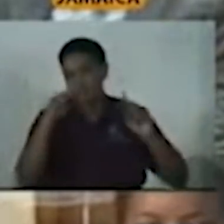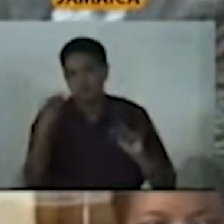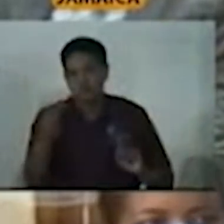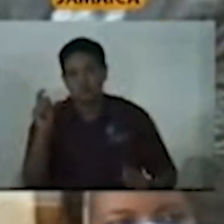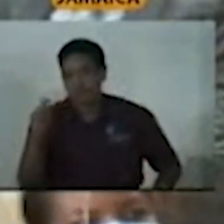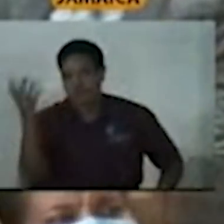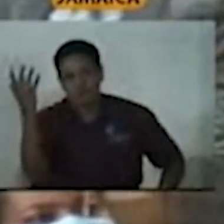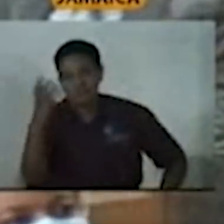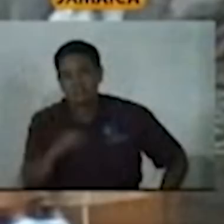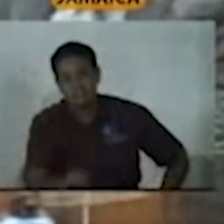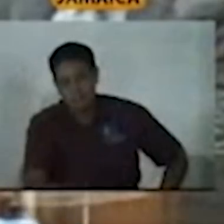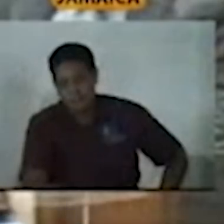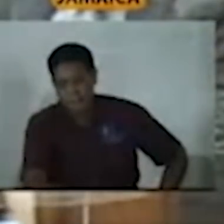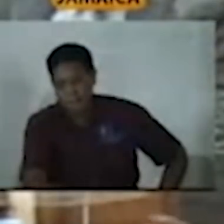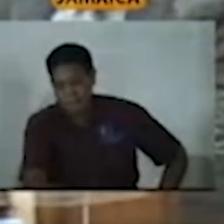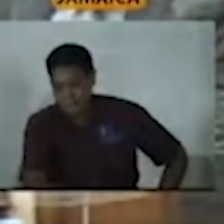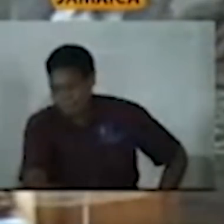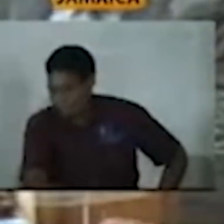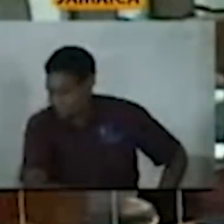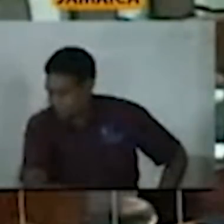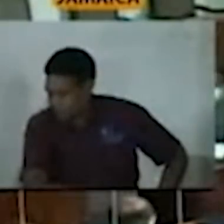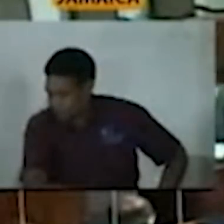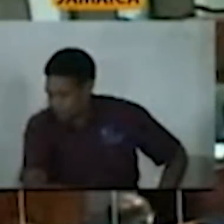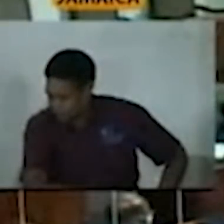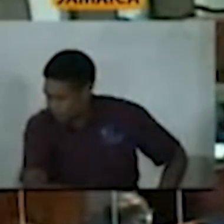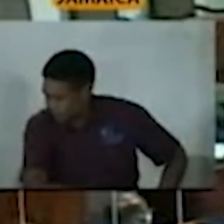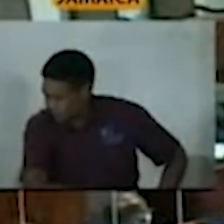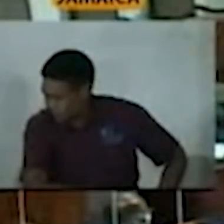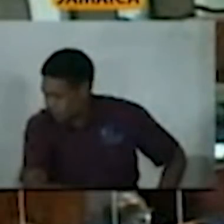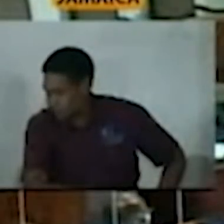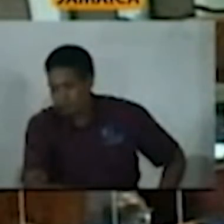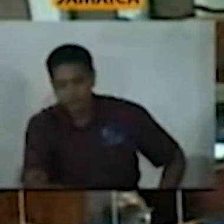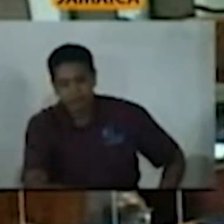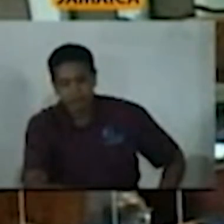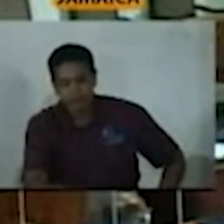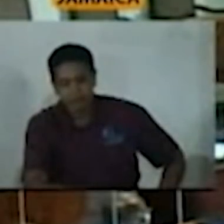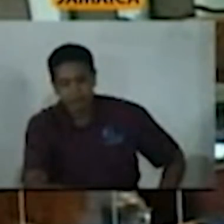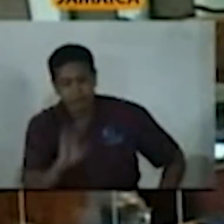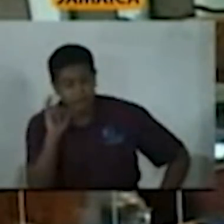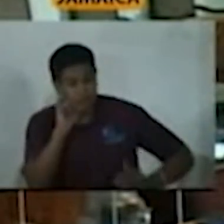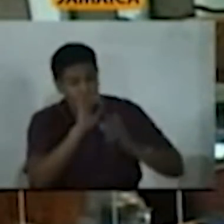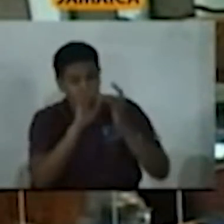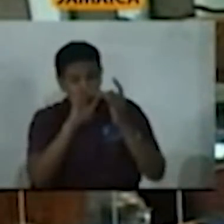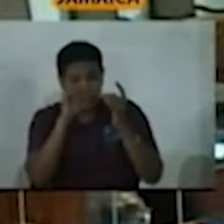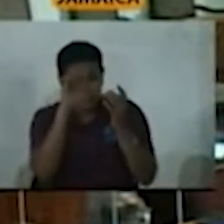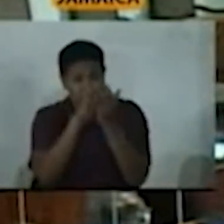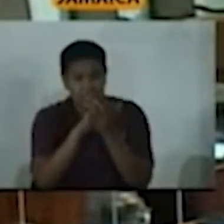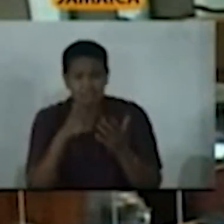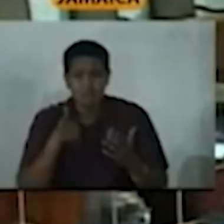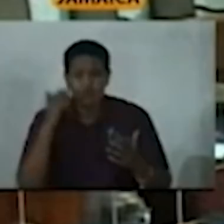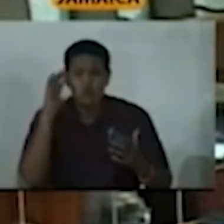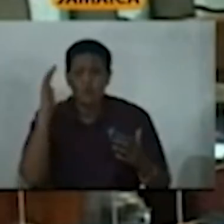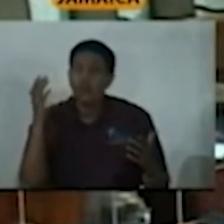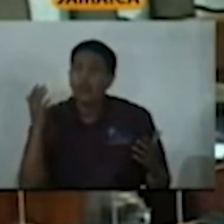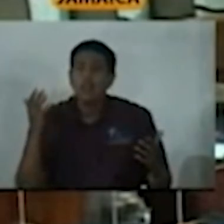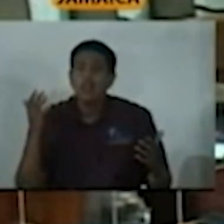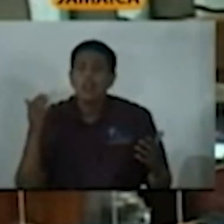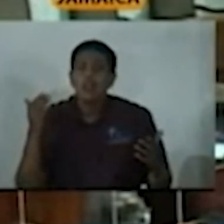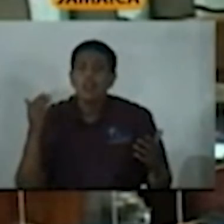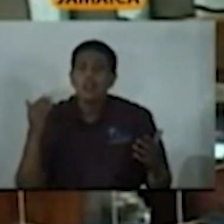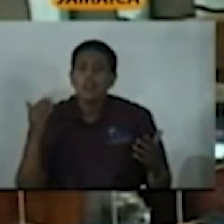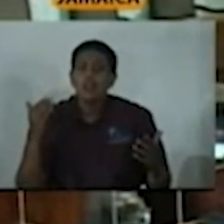country's fight with COVID-19. He says while the country is in a new phase, the COVID-19 containment measures cannot be abandoned